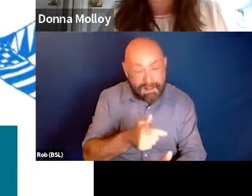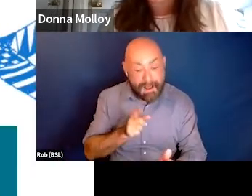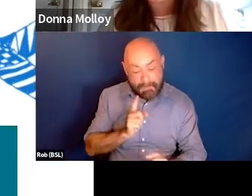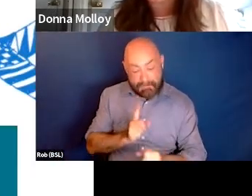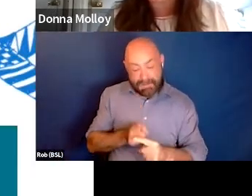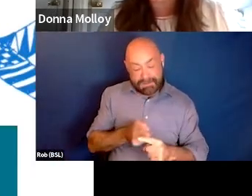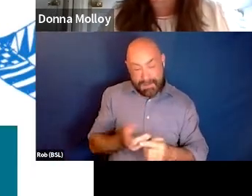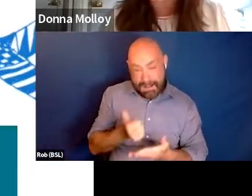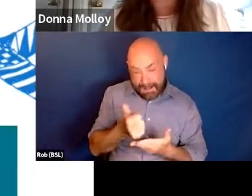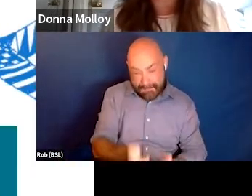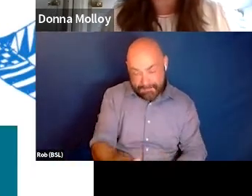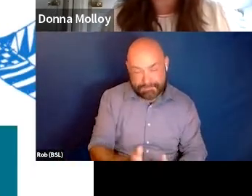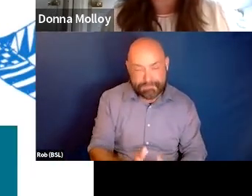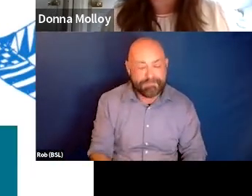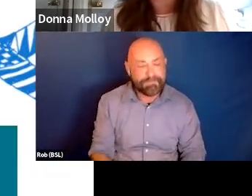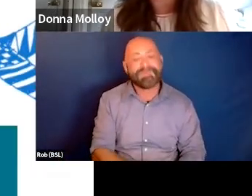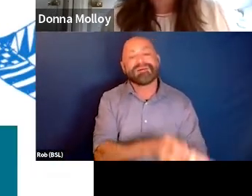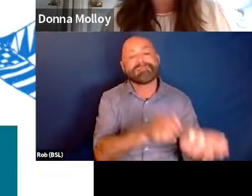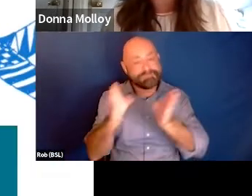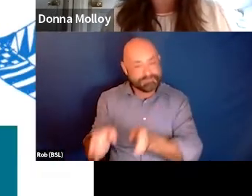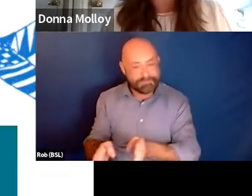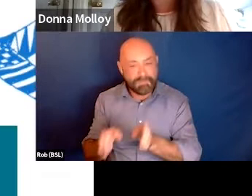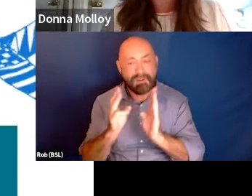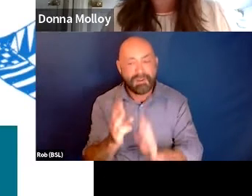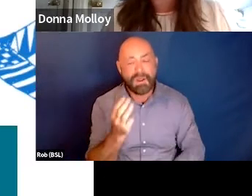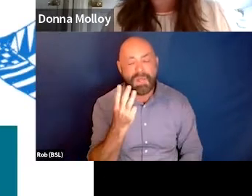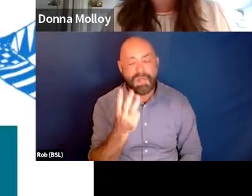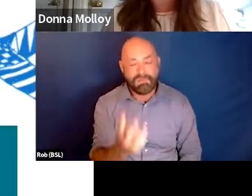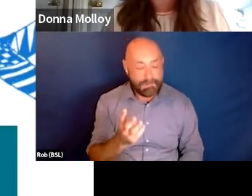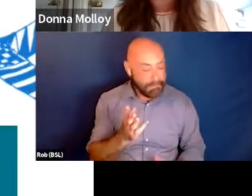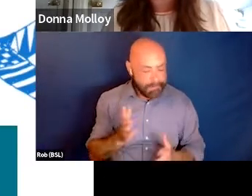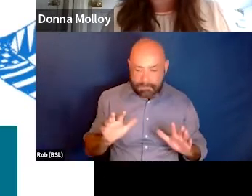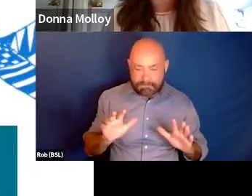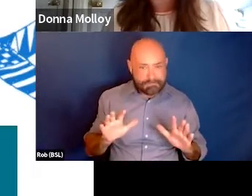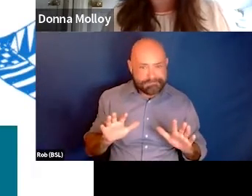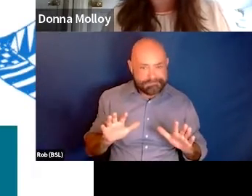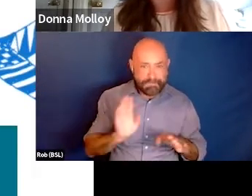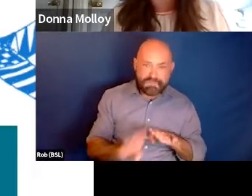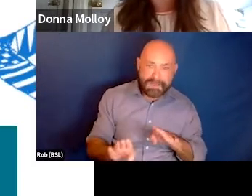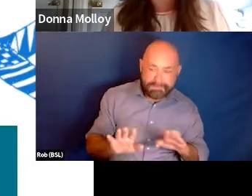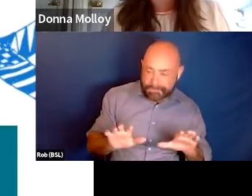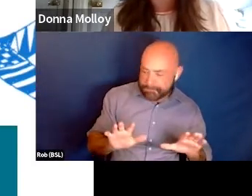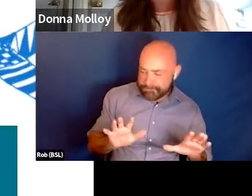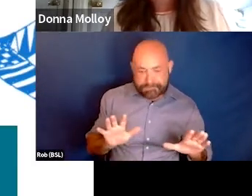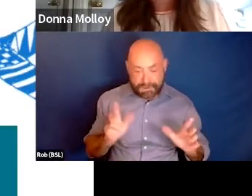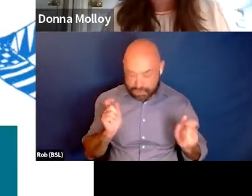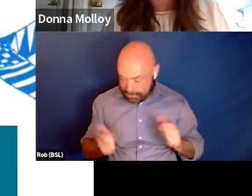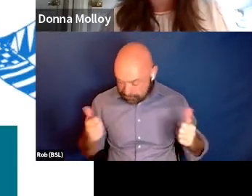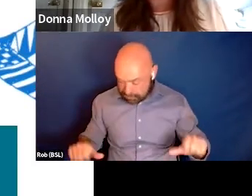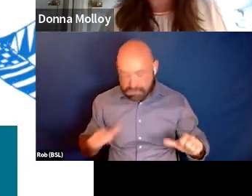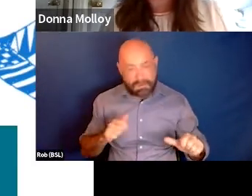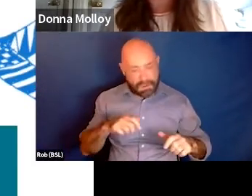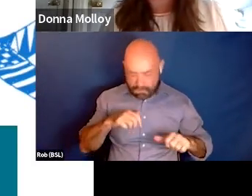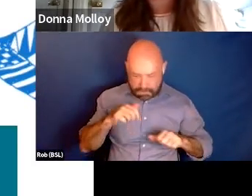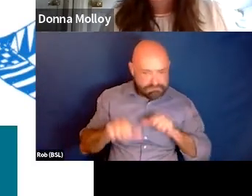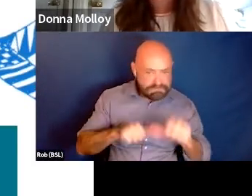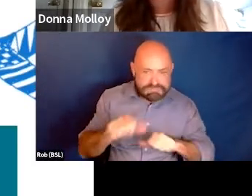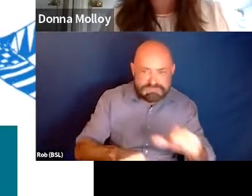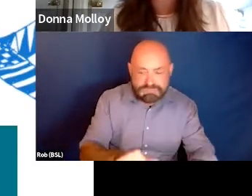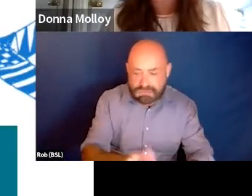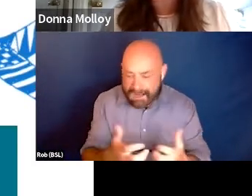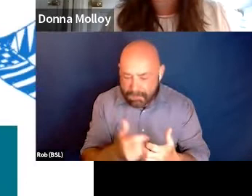step three then is the practical planning of how to implement the changes that have been decided on by